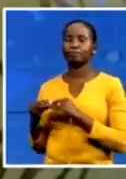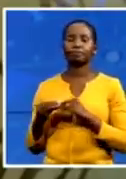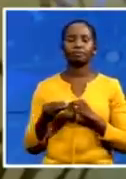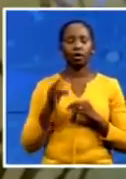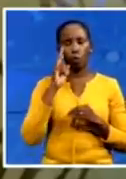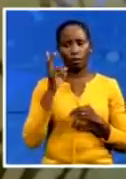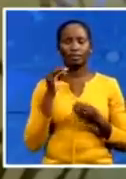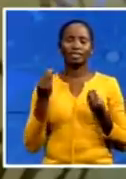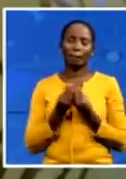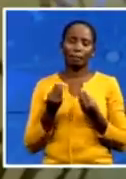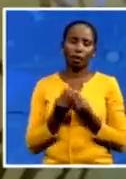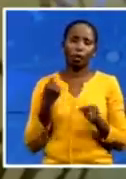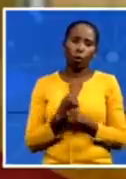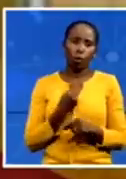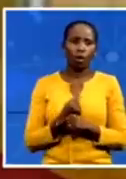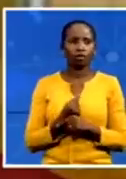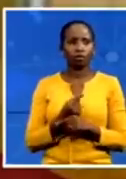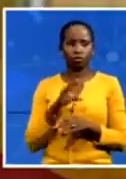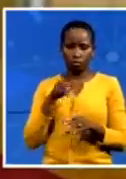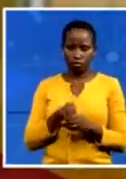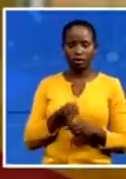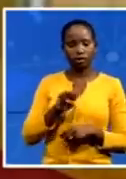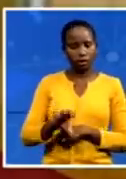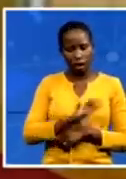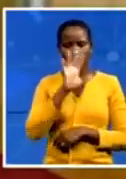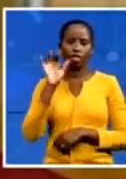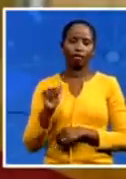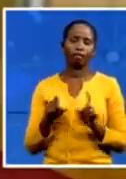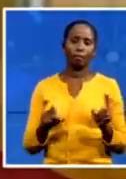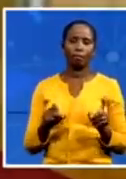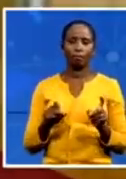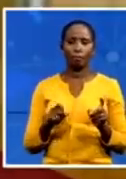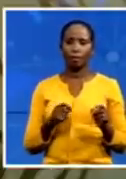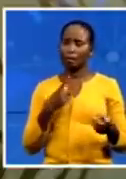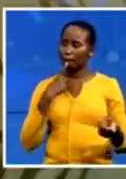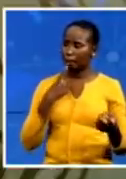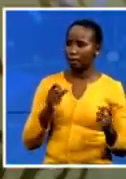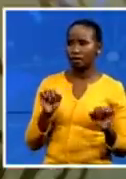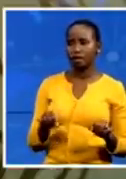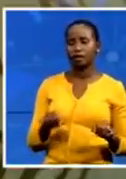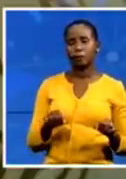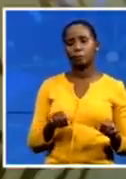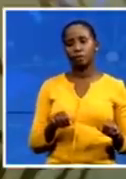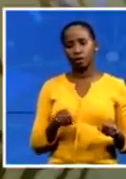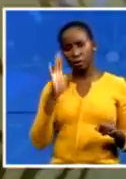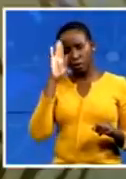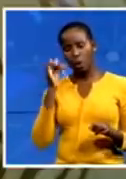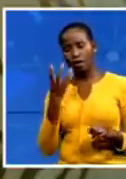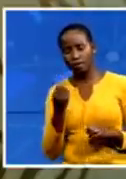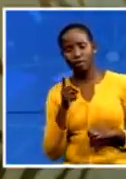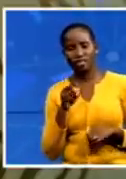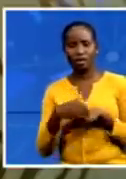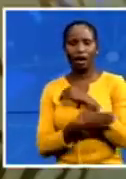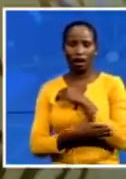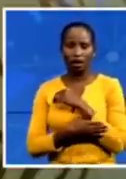African conversation, because obviously every organization is a microcosm of the history that we've had in this country. I do think that the DA